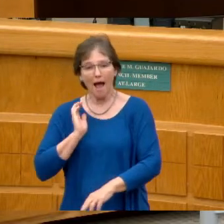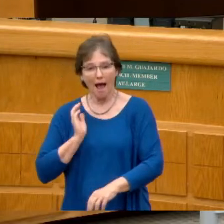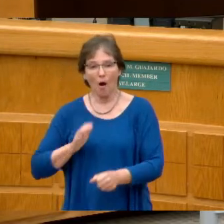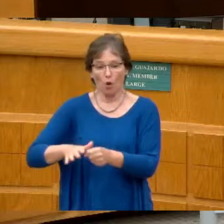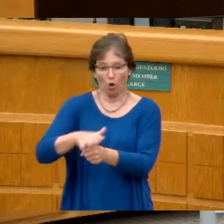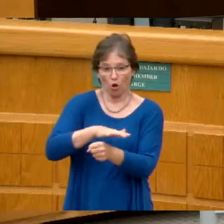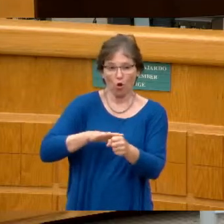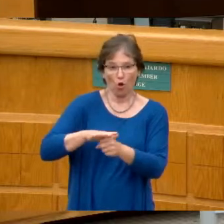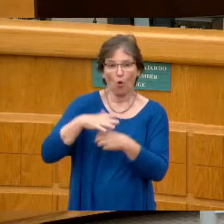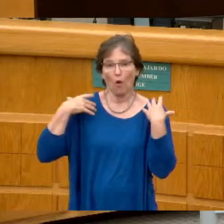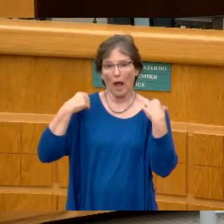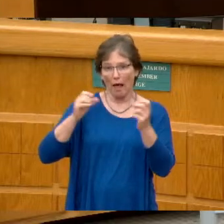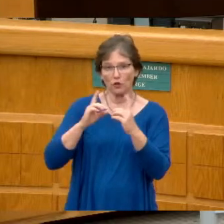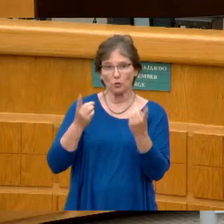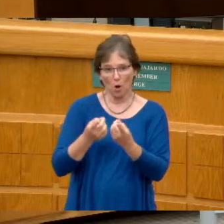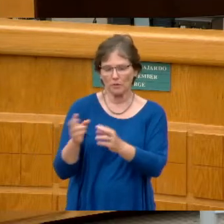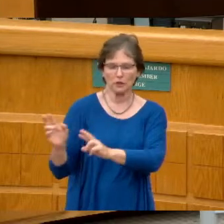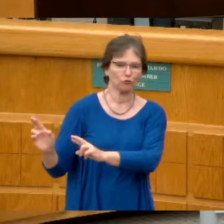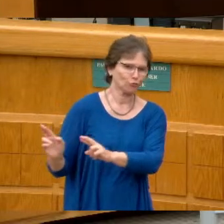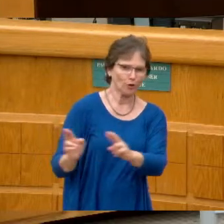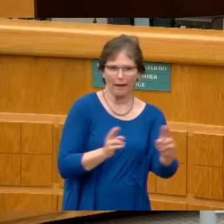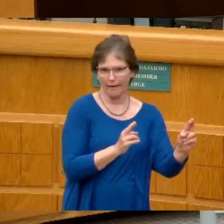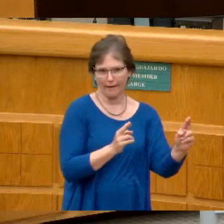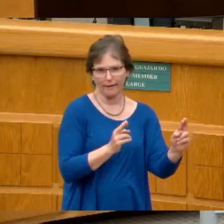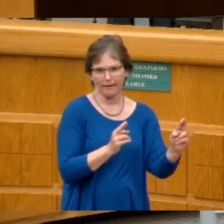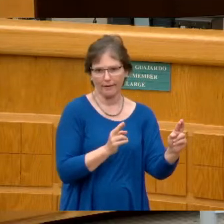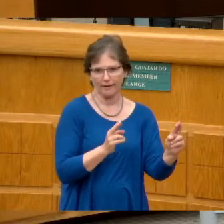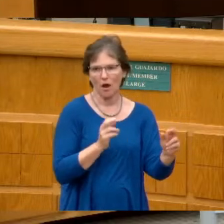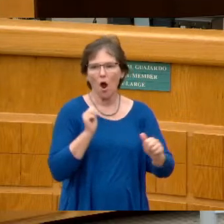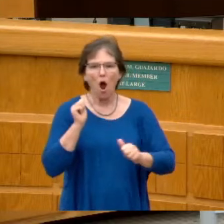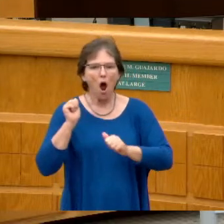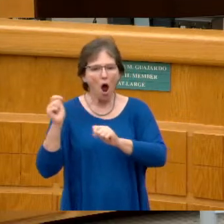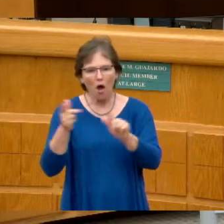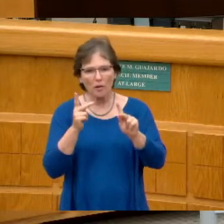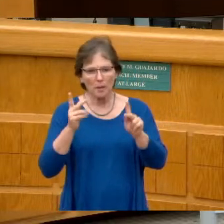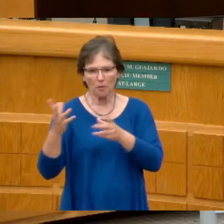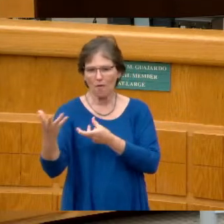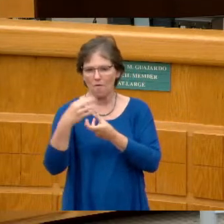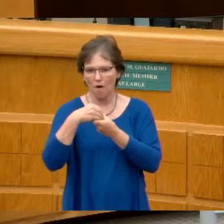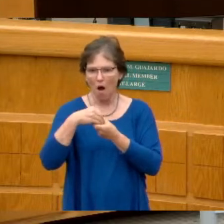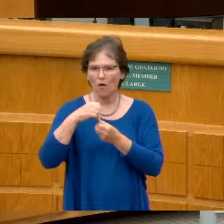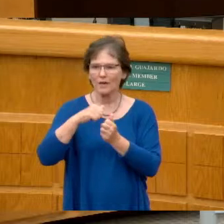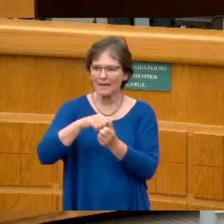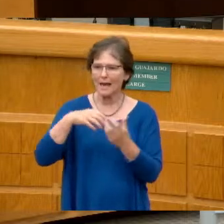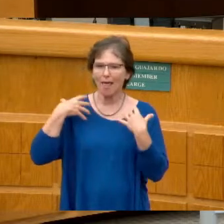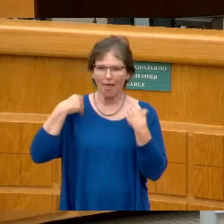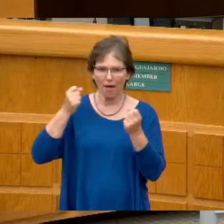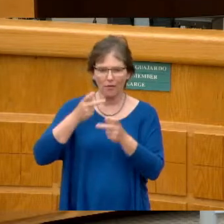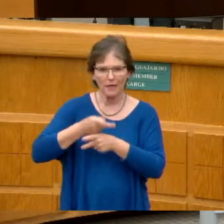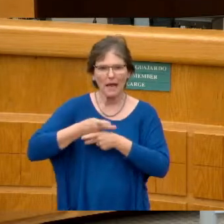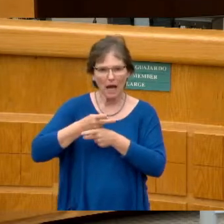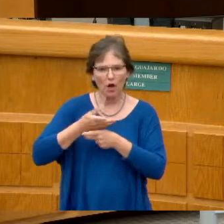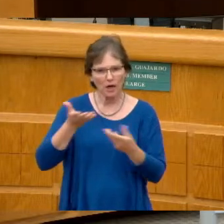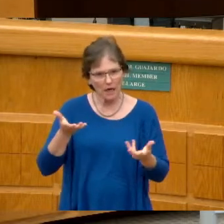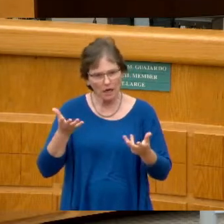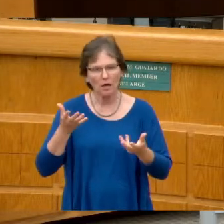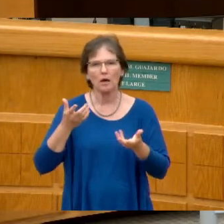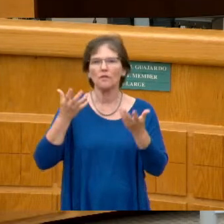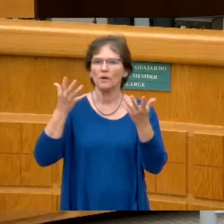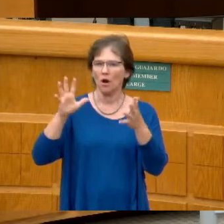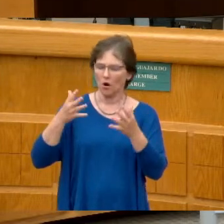wave. And whether that means a small surge or a large one or potential